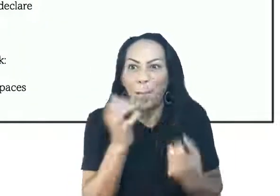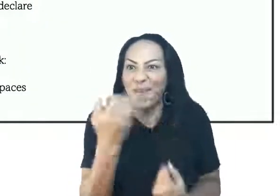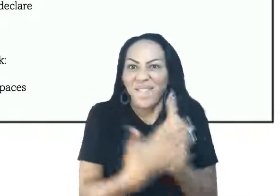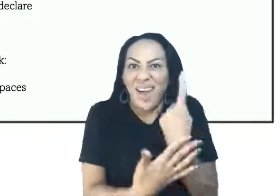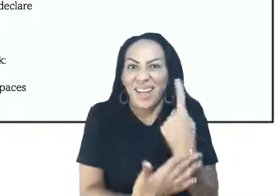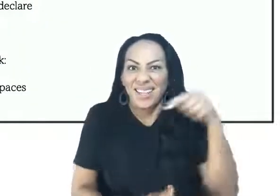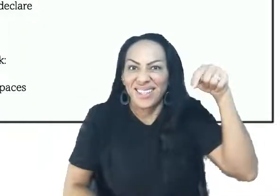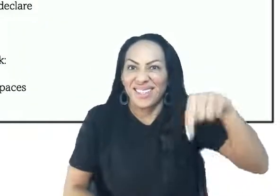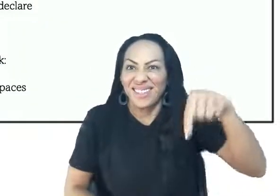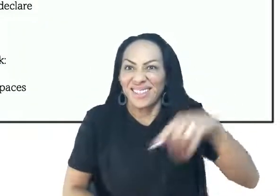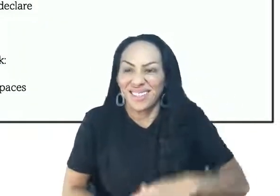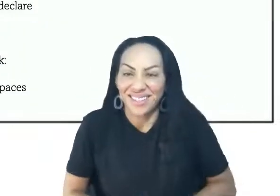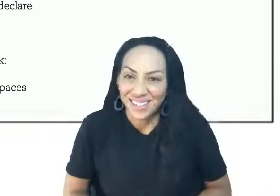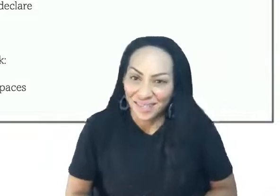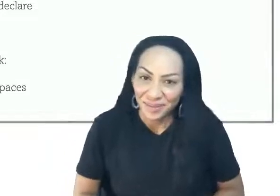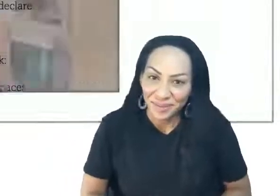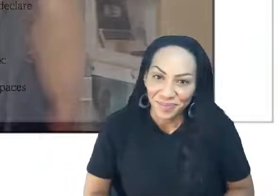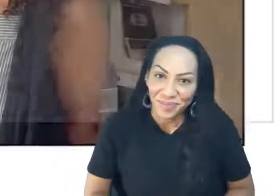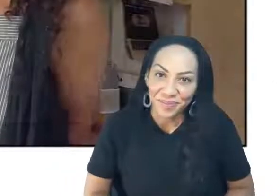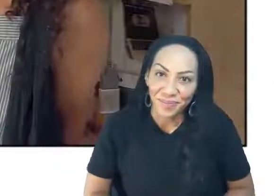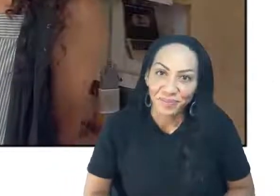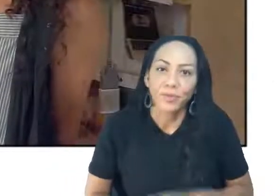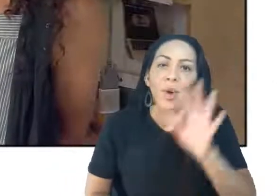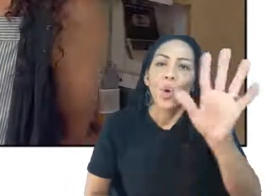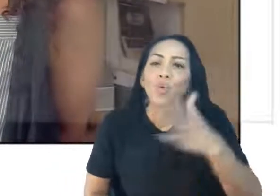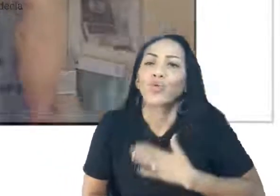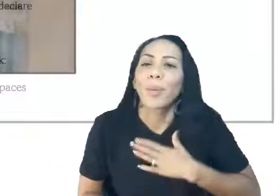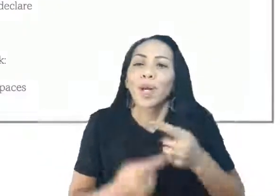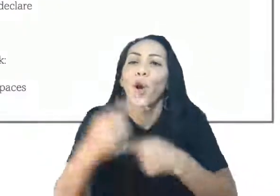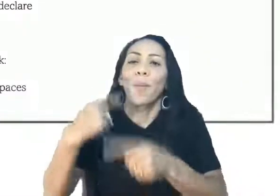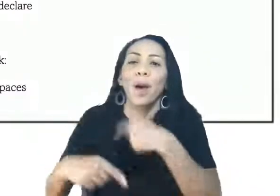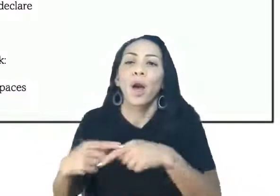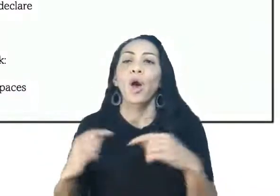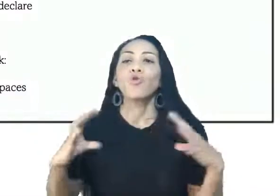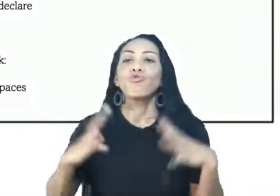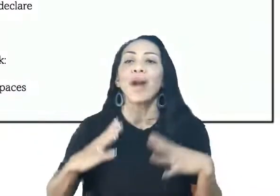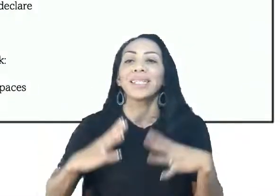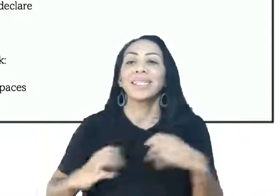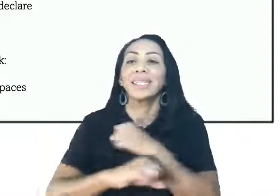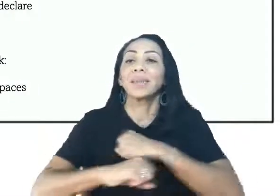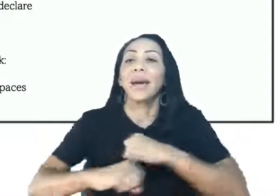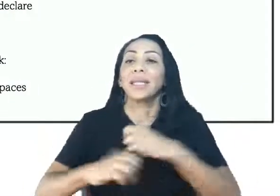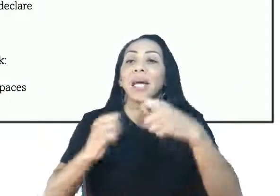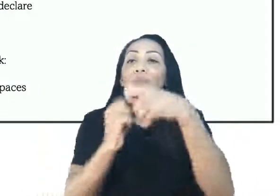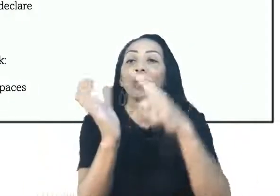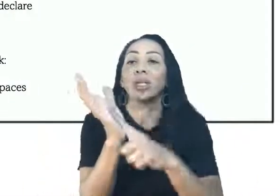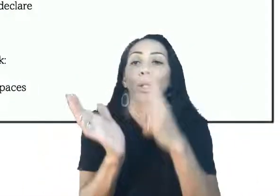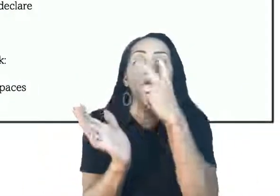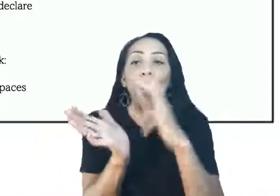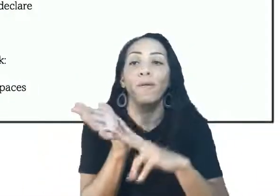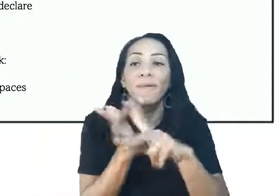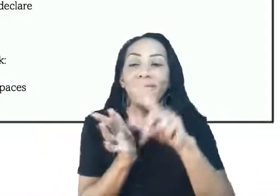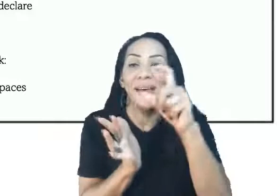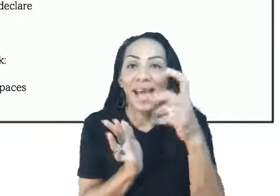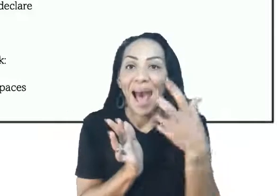So this is, let me jump back one to the rest-in space at Bristol Old Vic. It also has this invitation that's printed in the